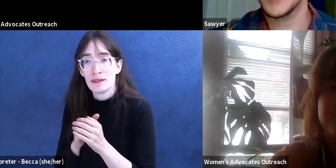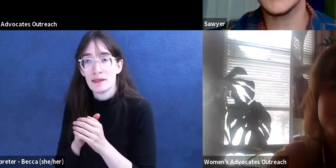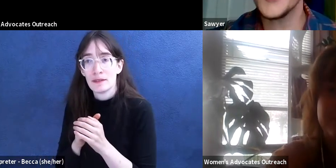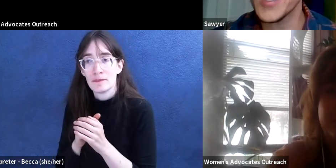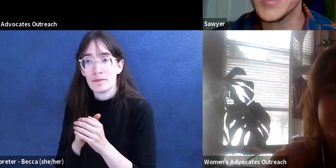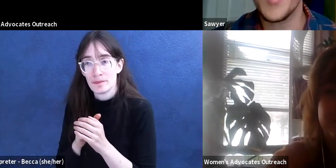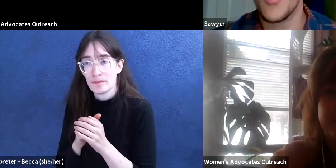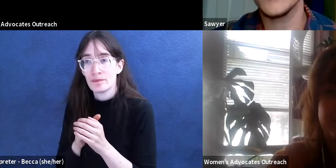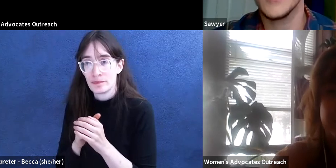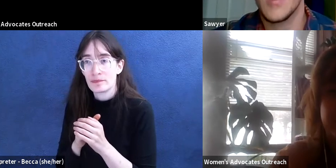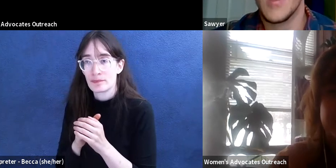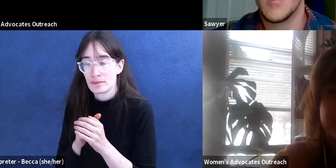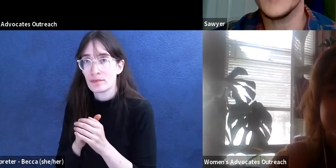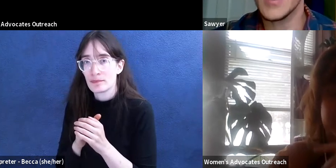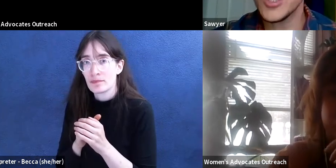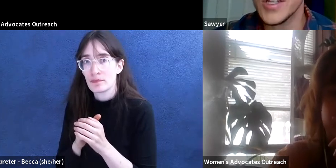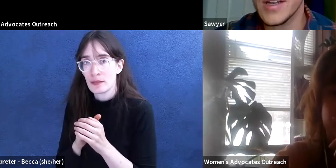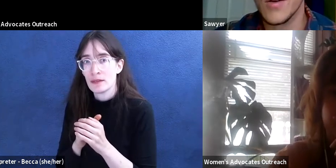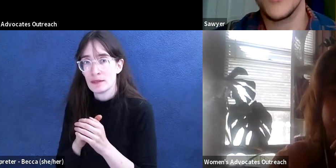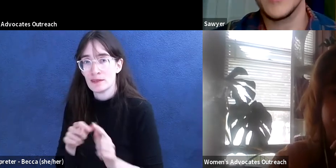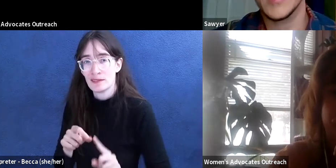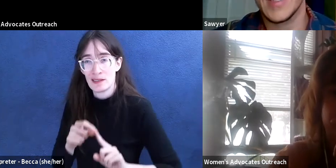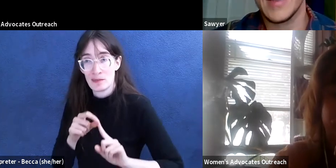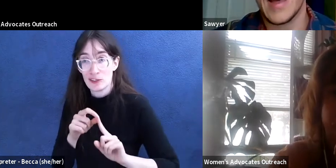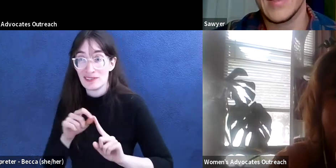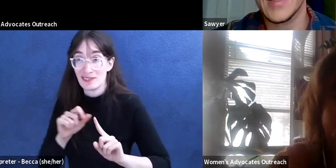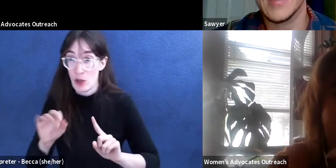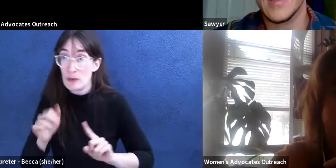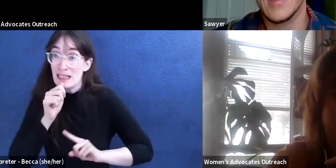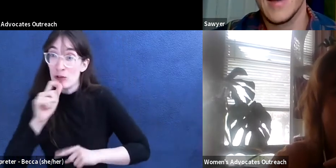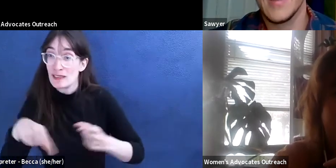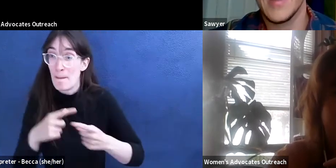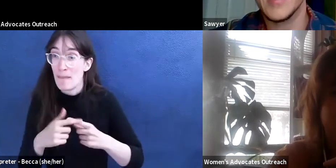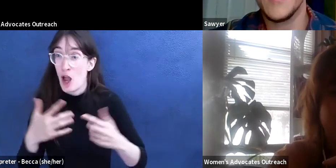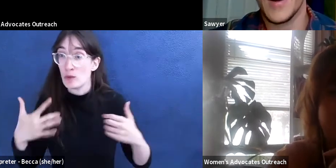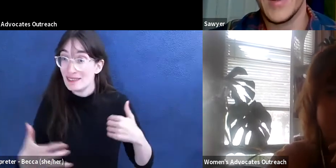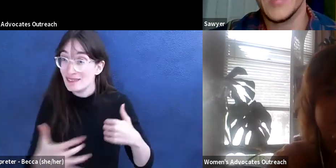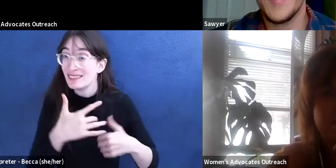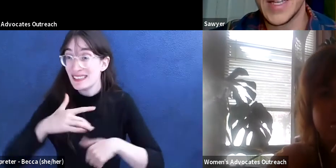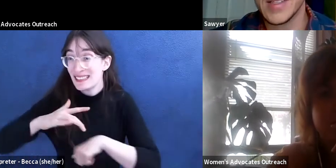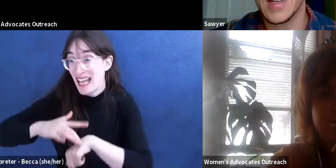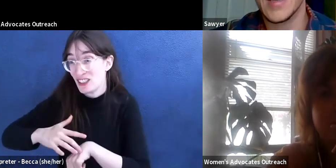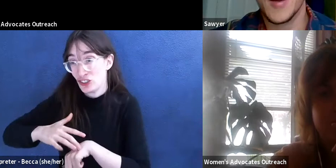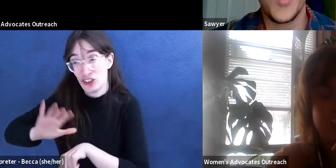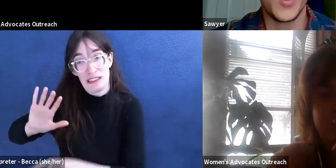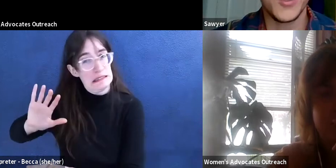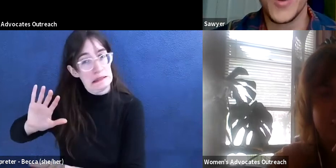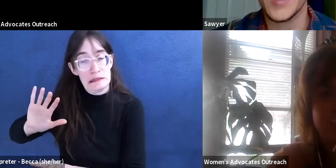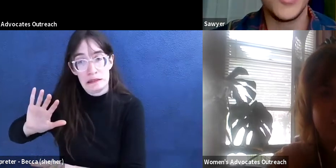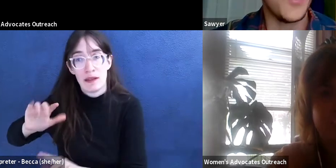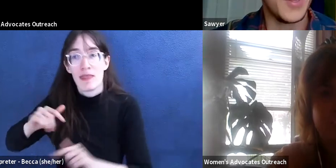at there. And then, oh yeah, this is what I was looking for. So our body safety